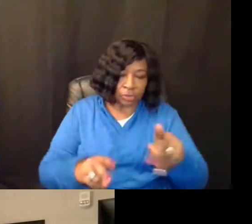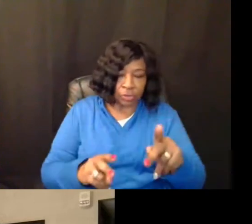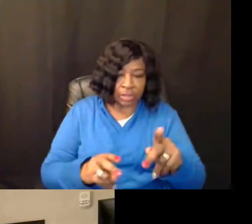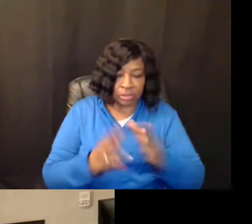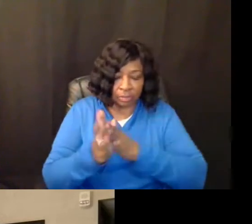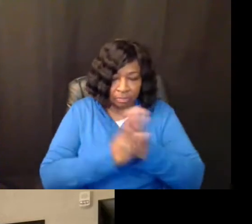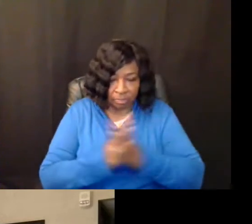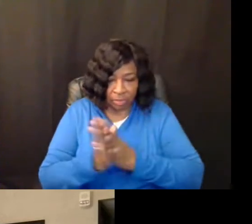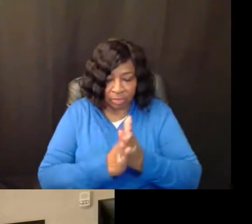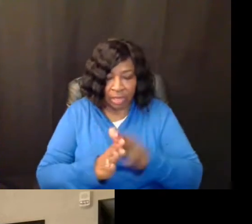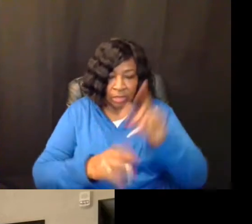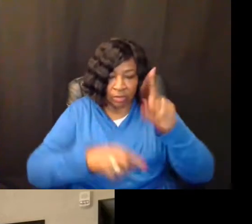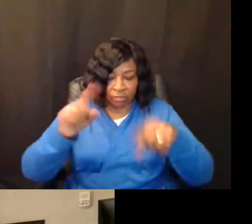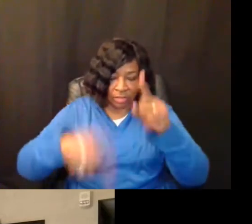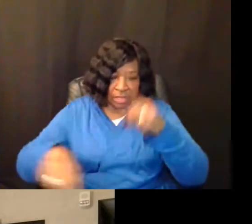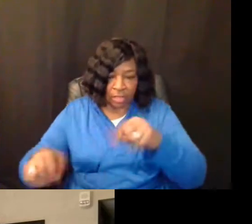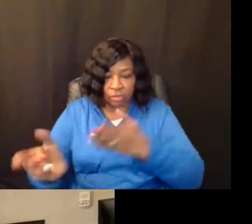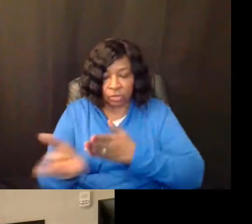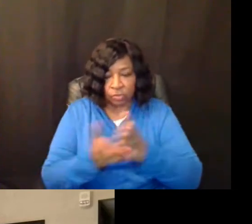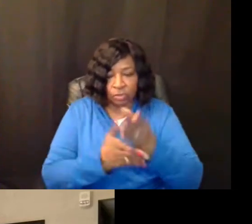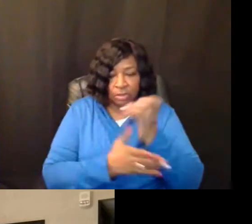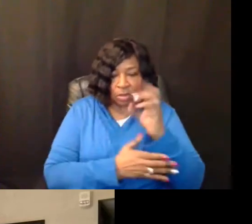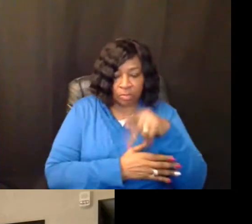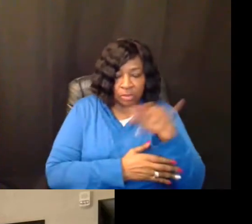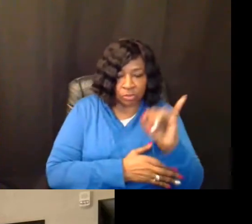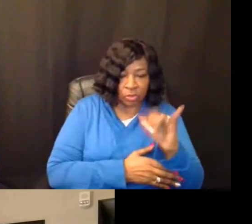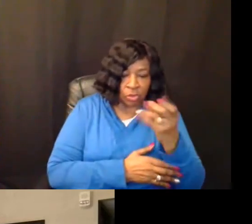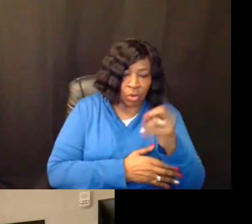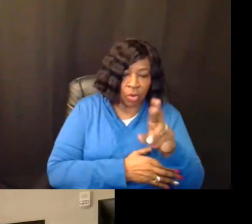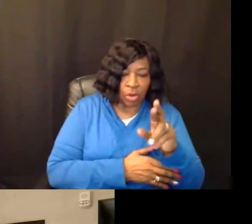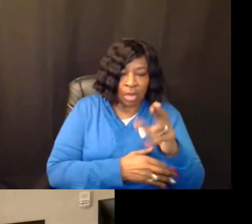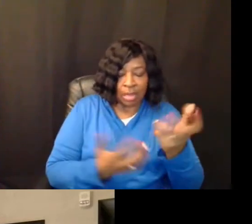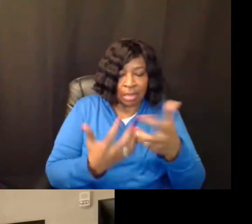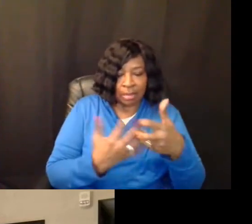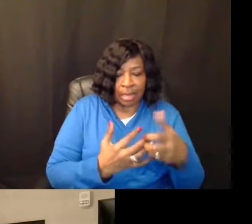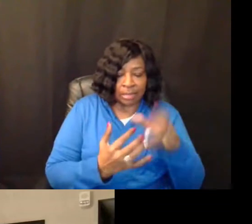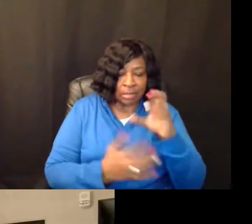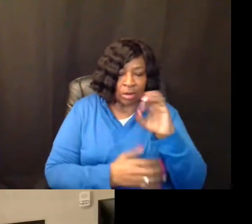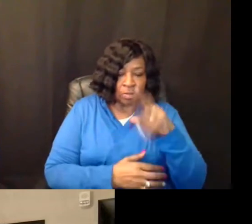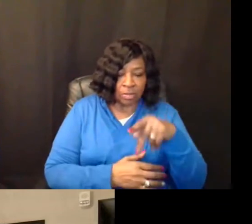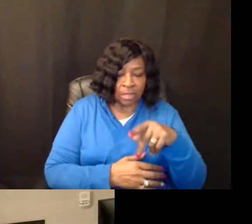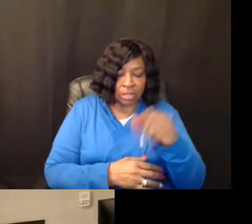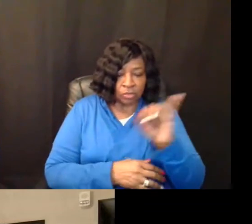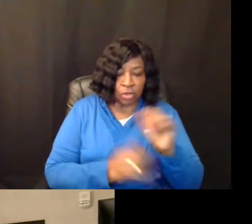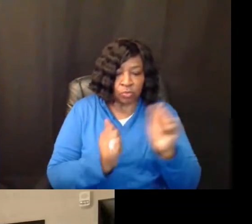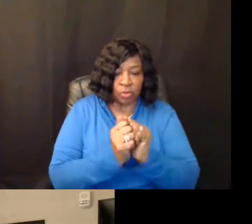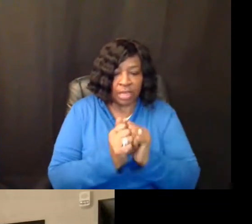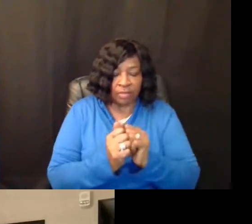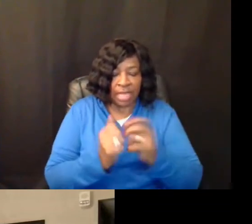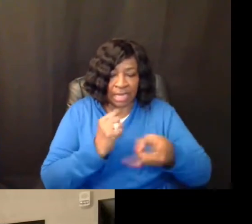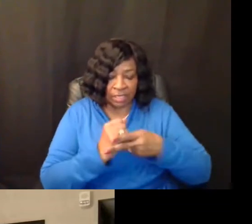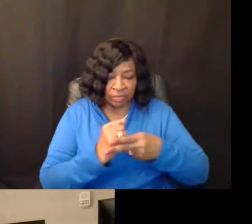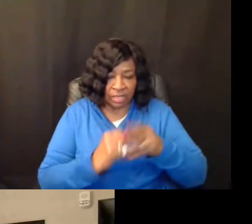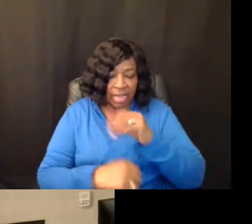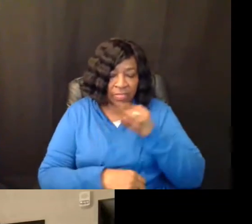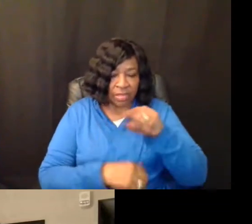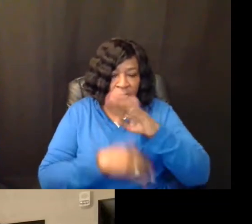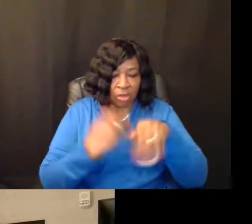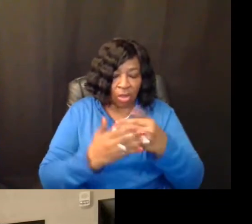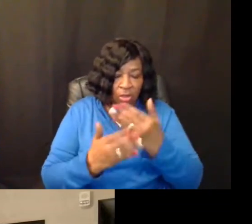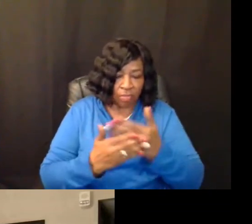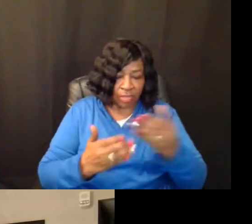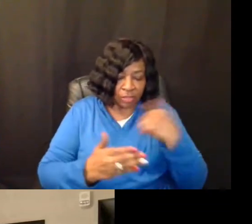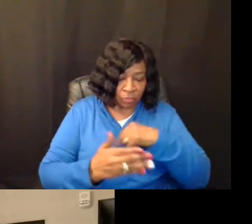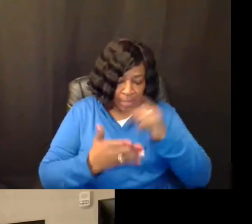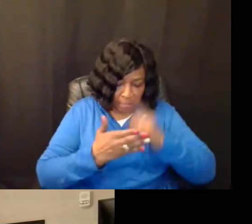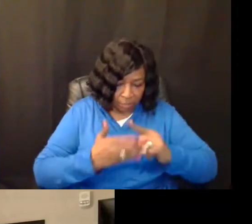incentivize diversification through crop insurance or otherwise align crop insurance with conservation. And these are all things that we are exploring